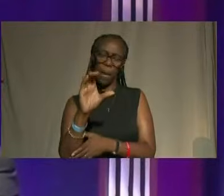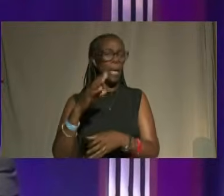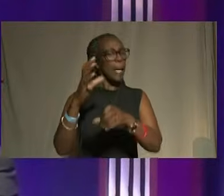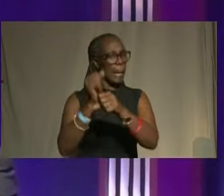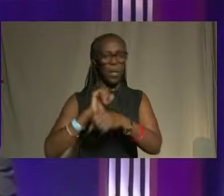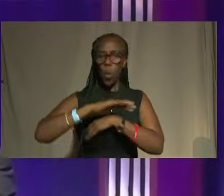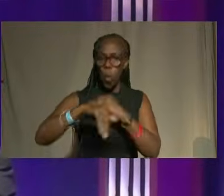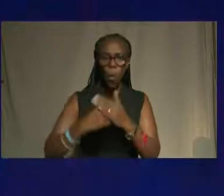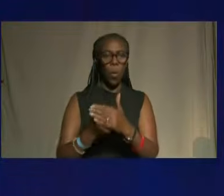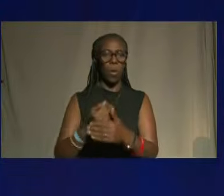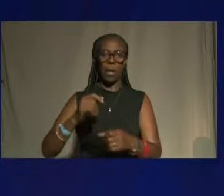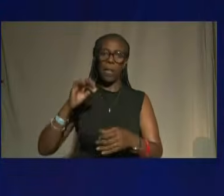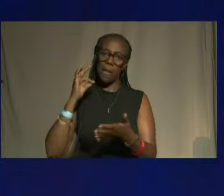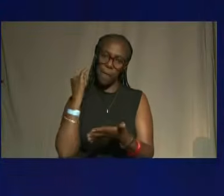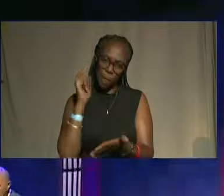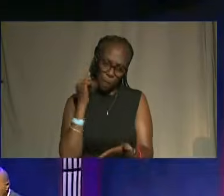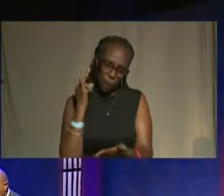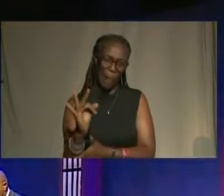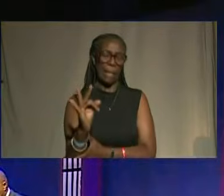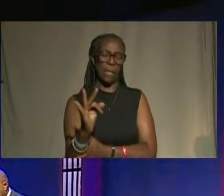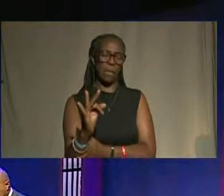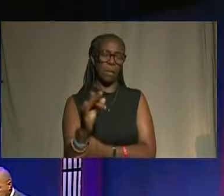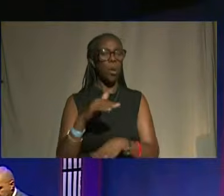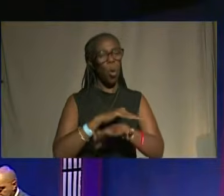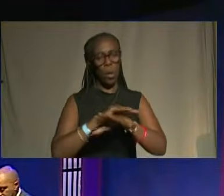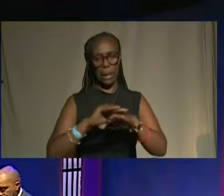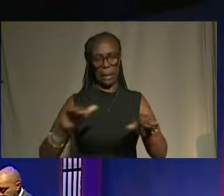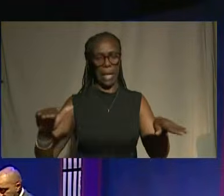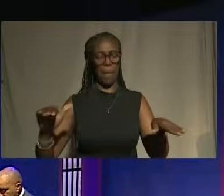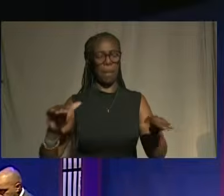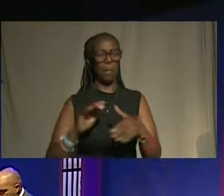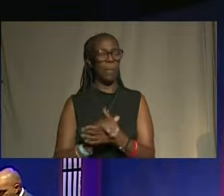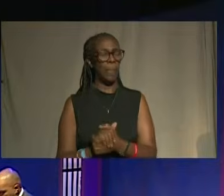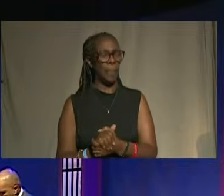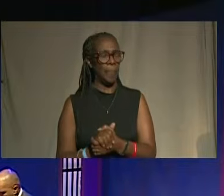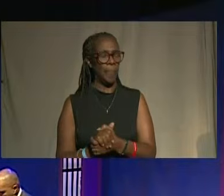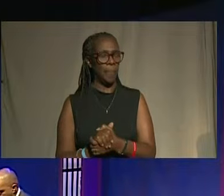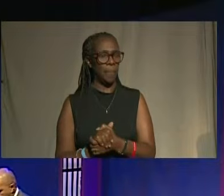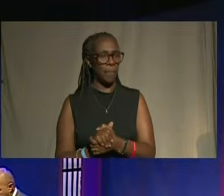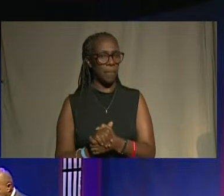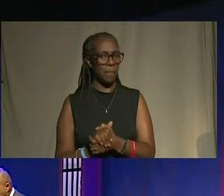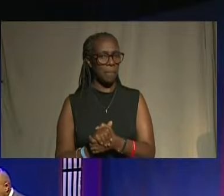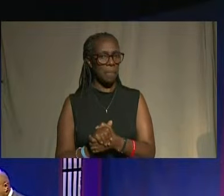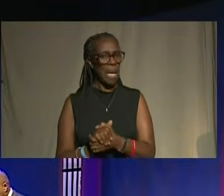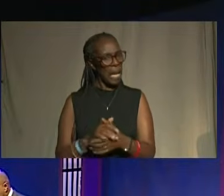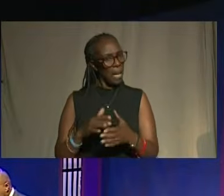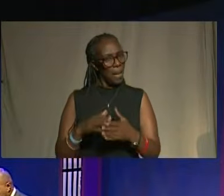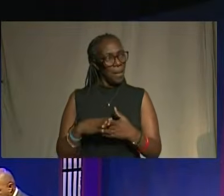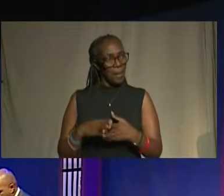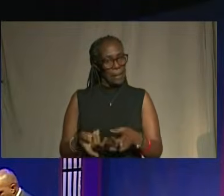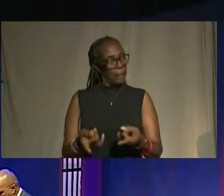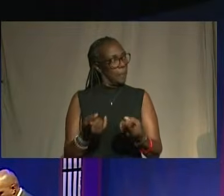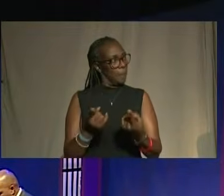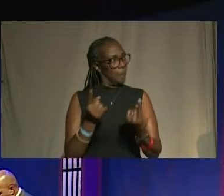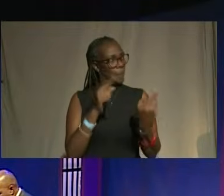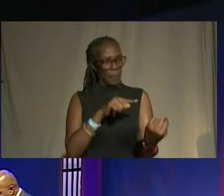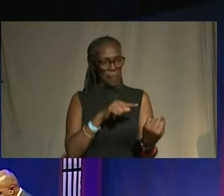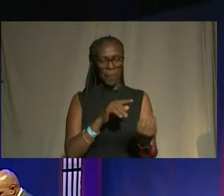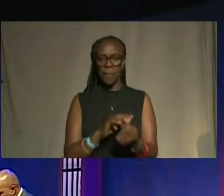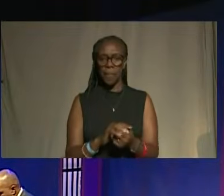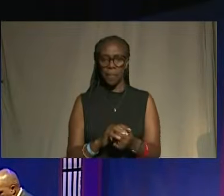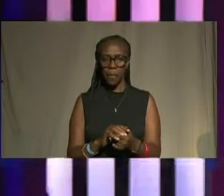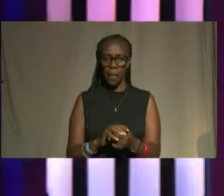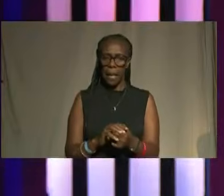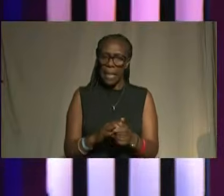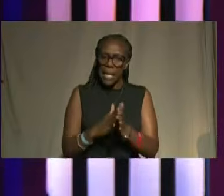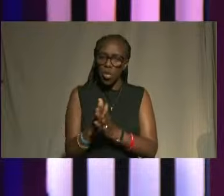the Kroll report from SSL. Time up. Interesting that that side can speak as if they're ignorant of FinSAC, when